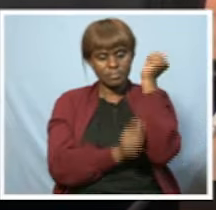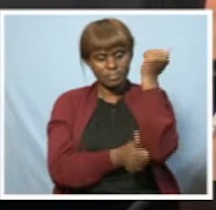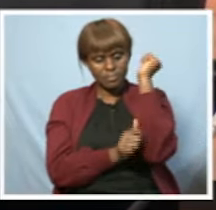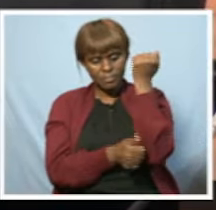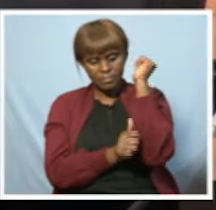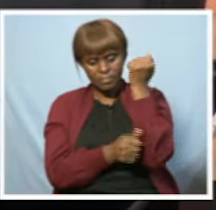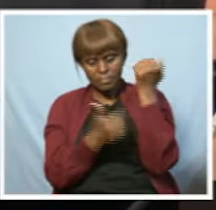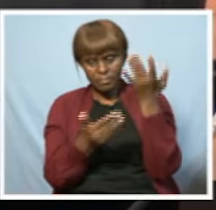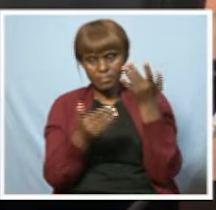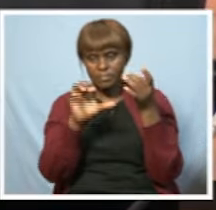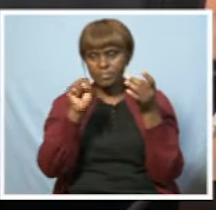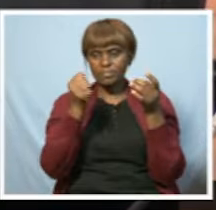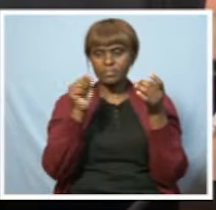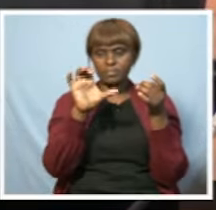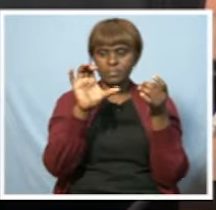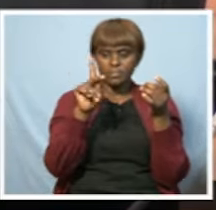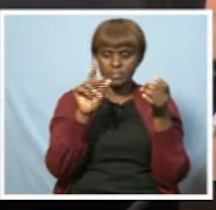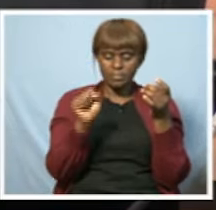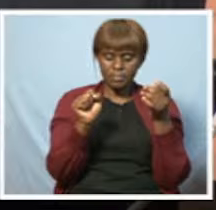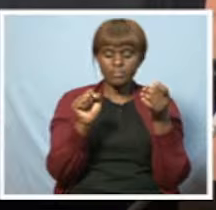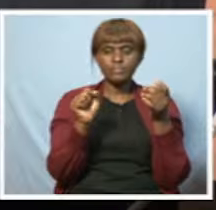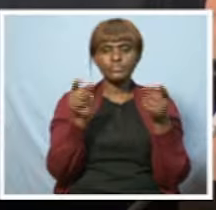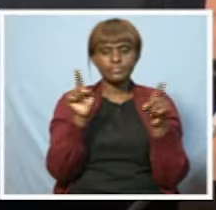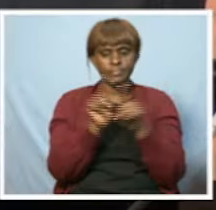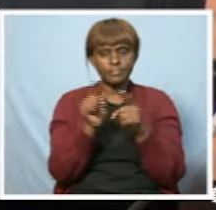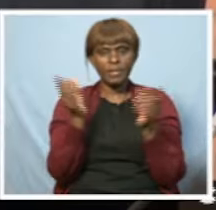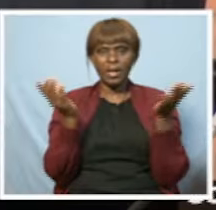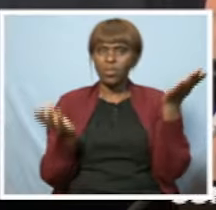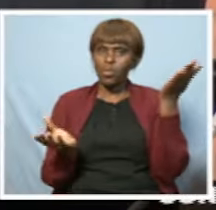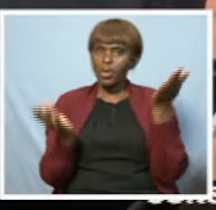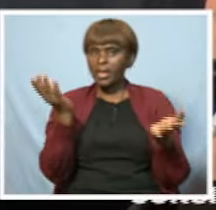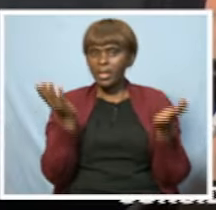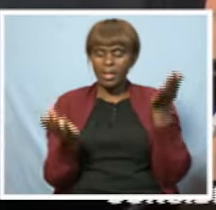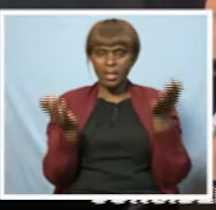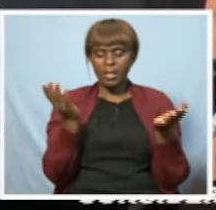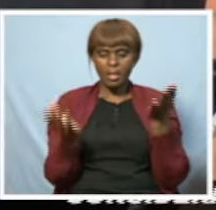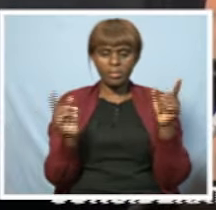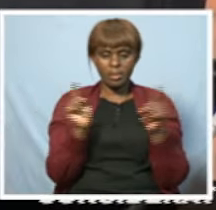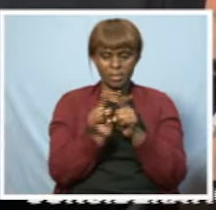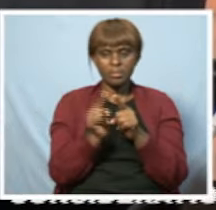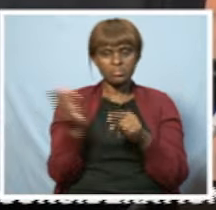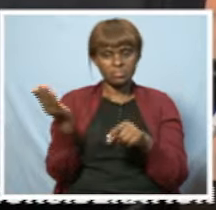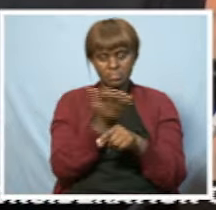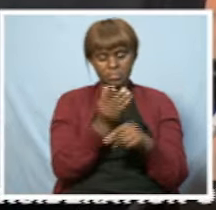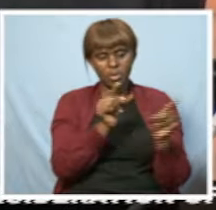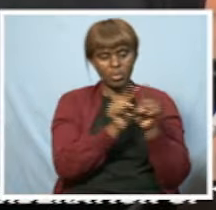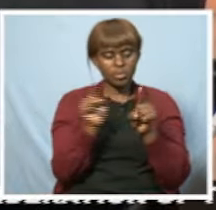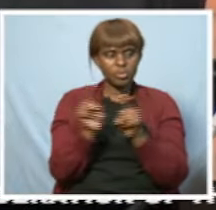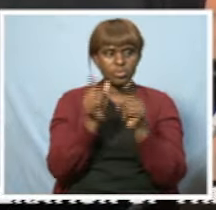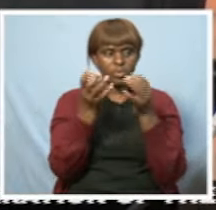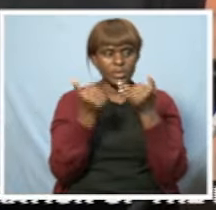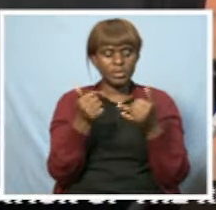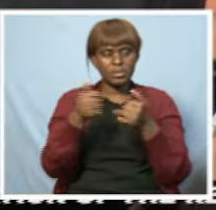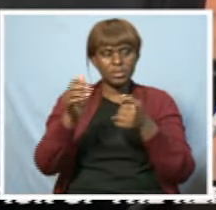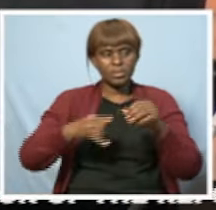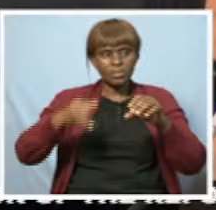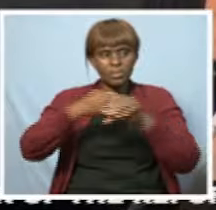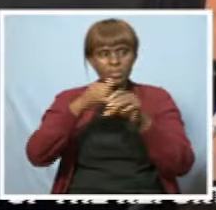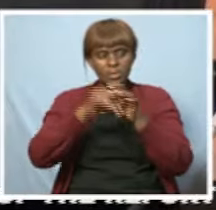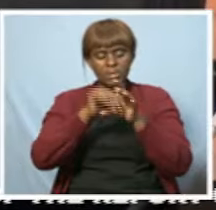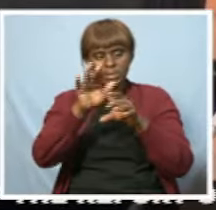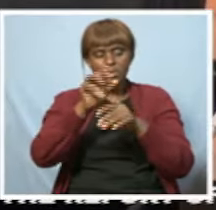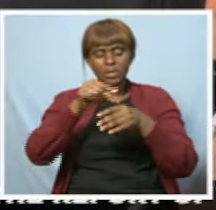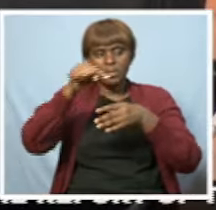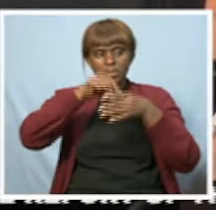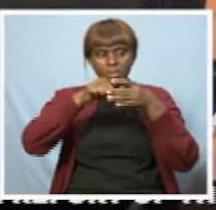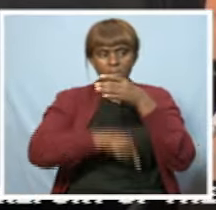sacks, as well as weighing scales, and they also wanted to include drilling